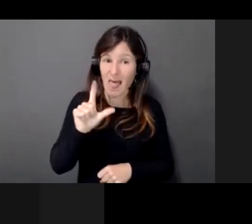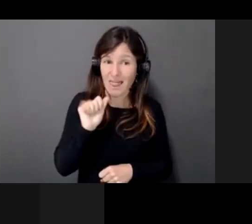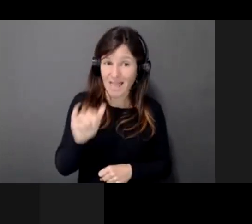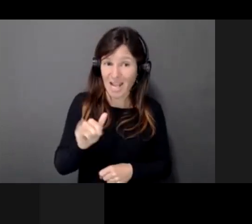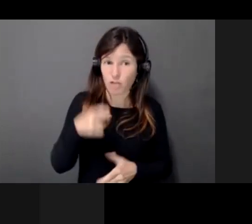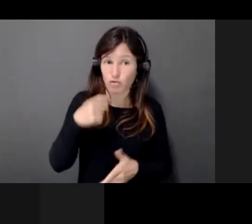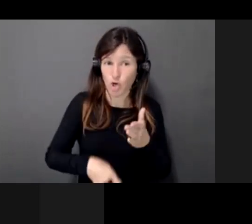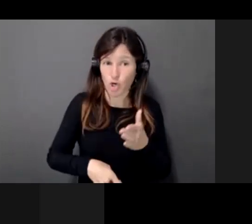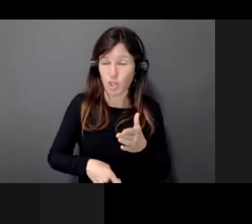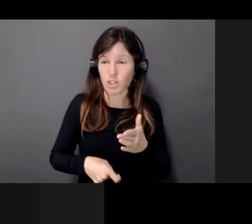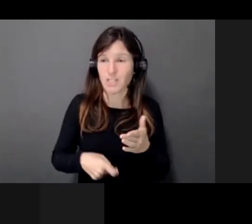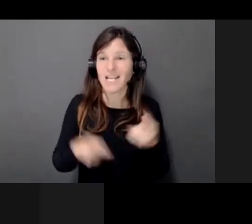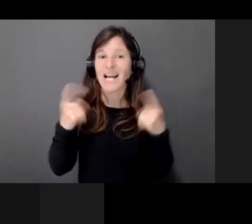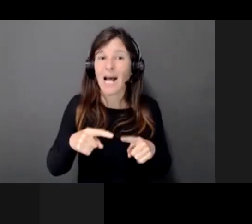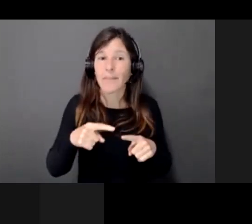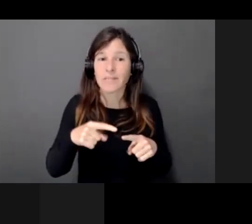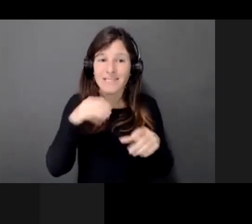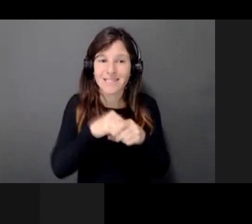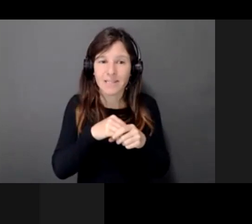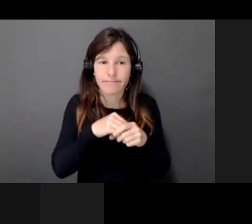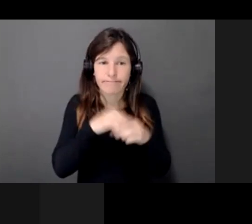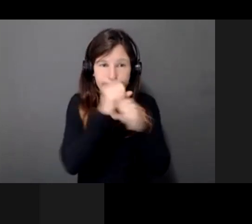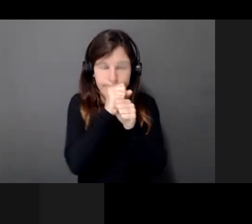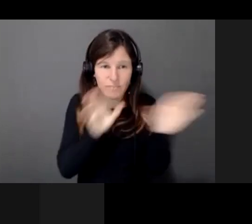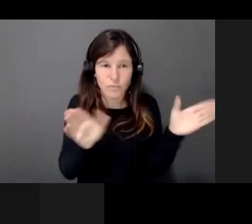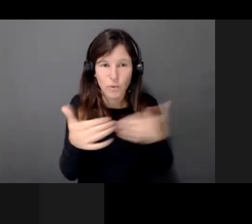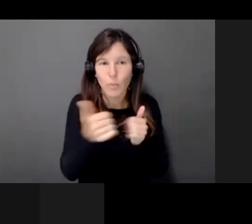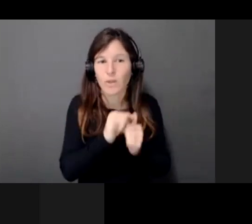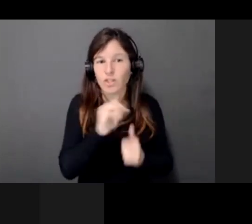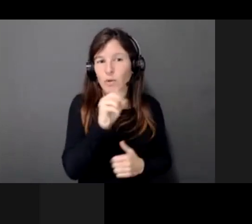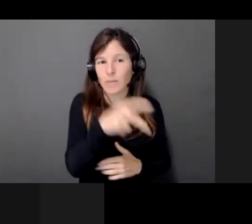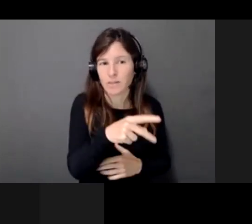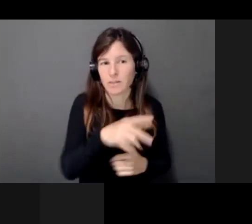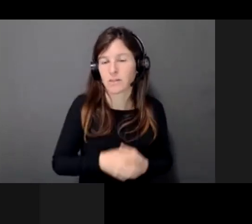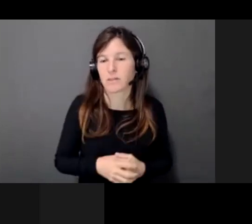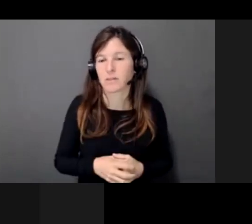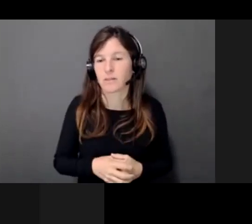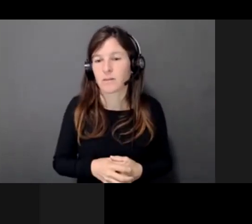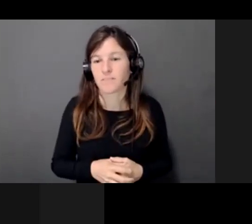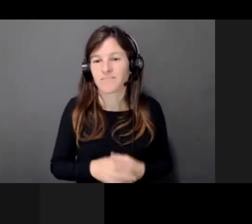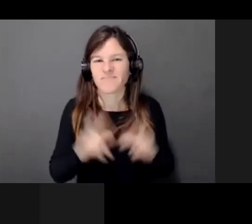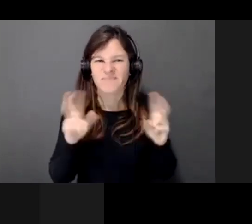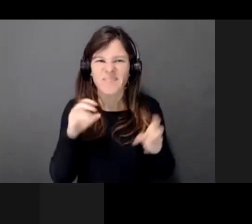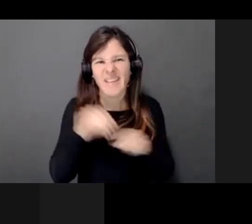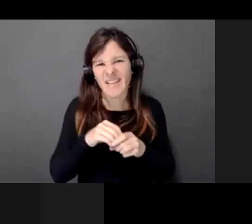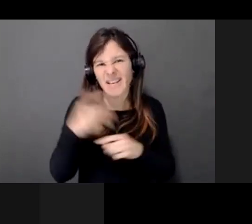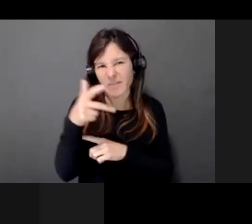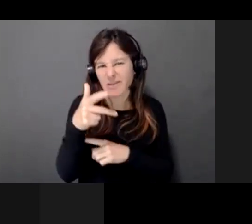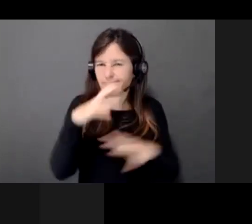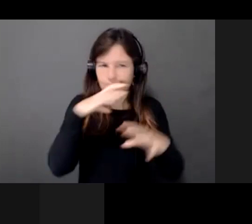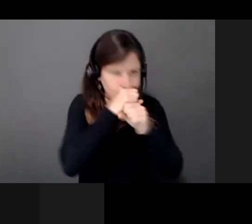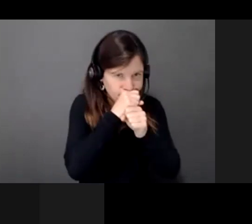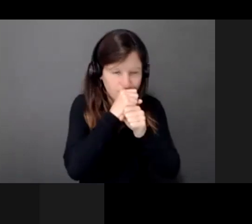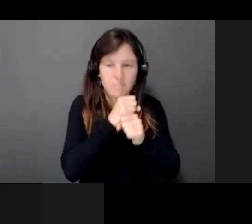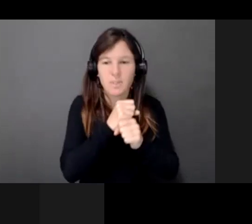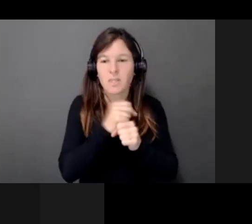There's nobody there to hear what the person says to the justice of the peace. With the second step at the